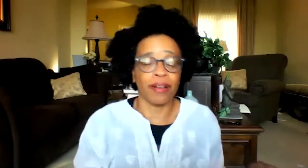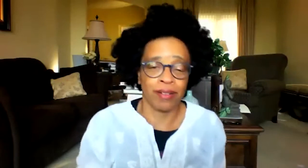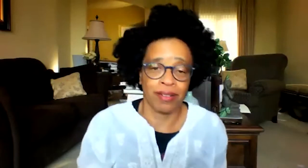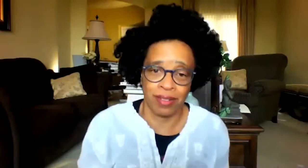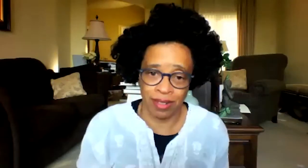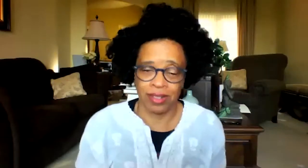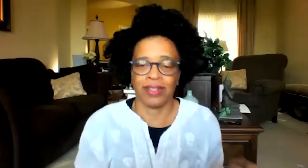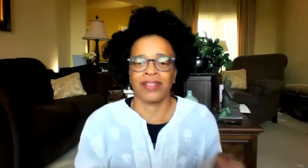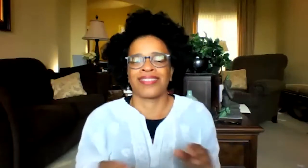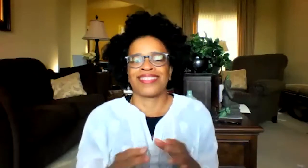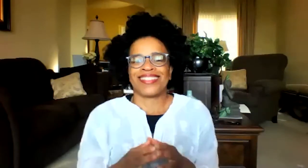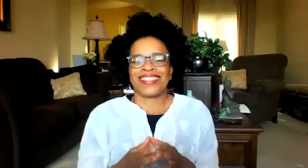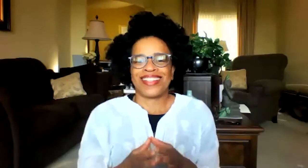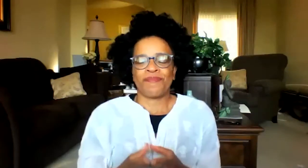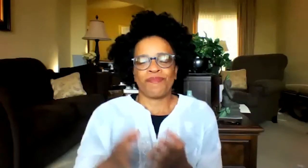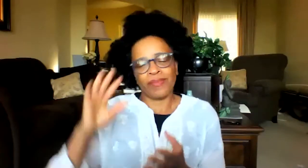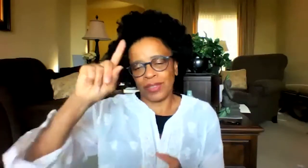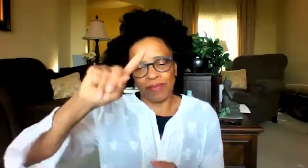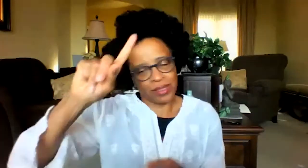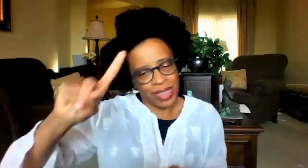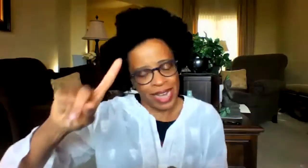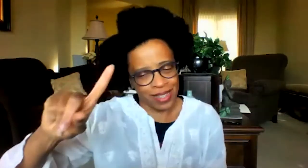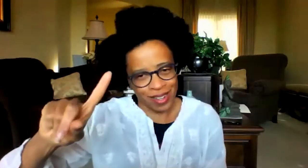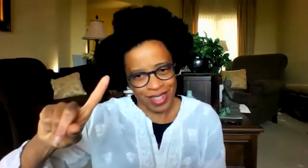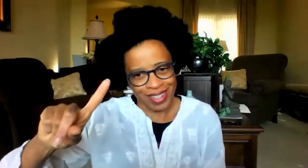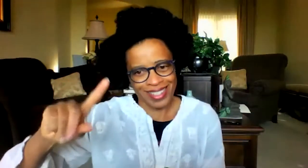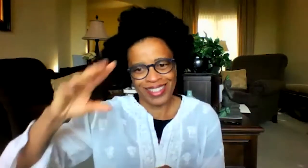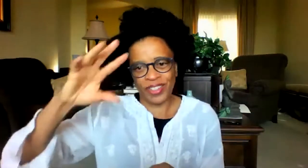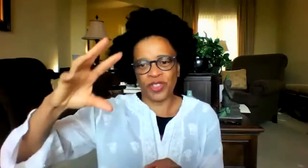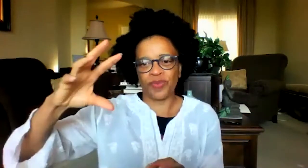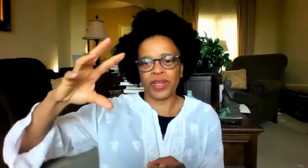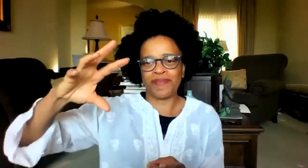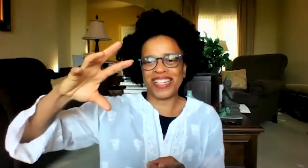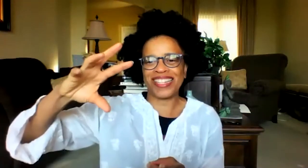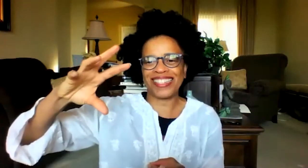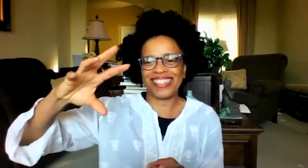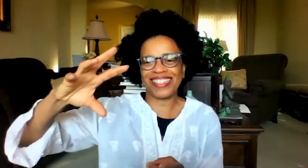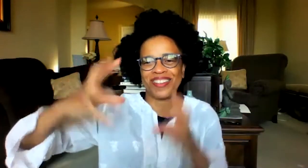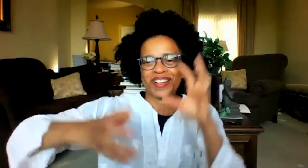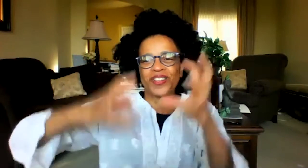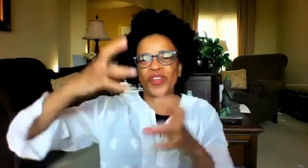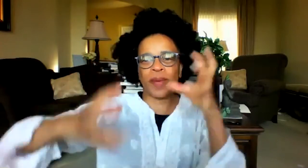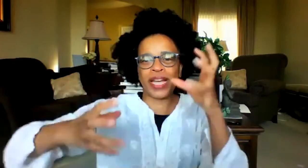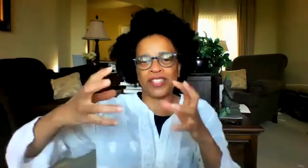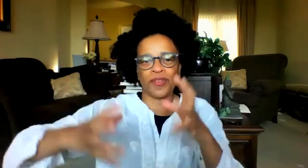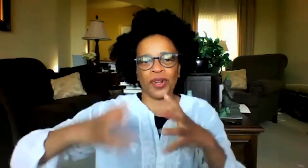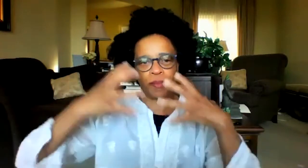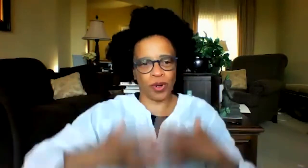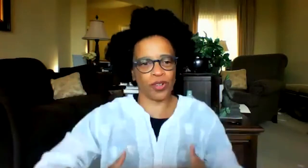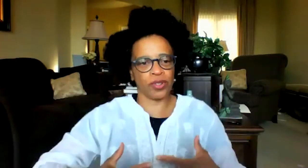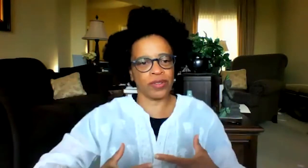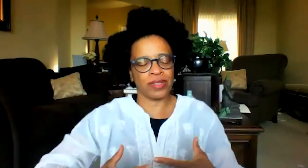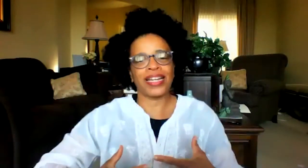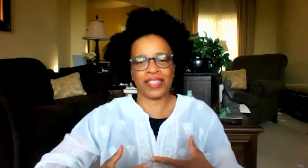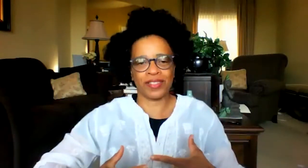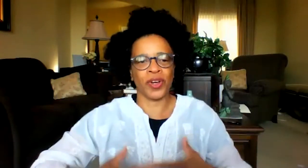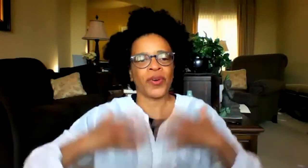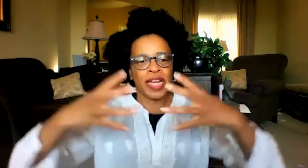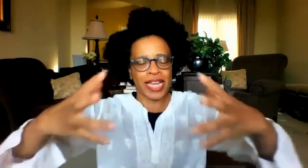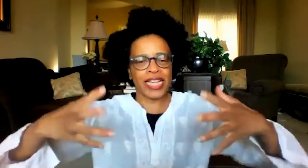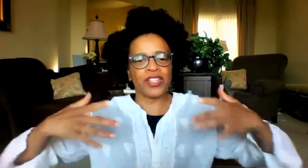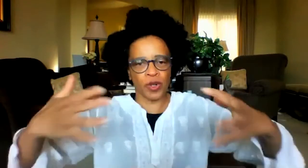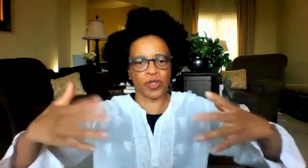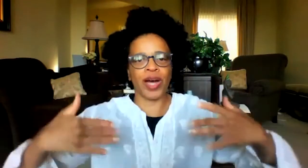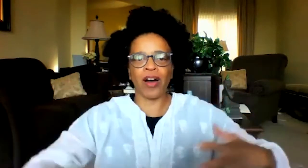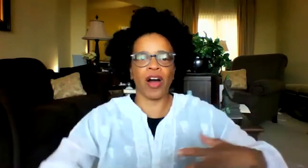stop there. But the last thing I'll say. So the three domains of work: personal, as you